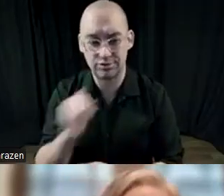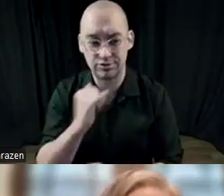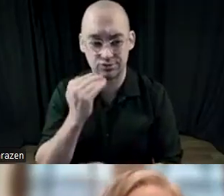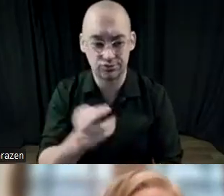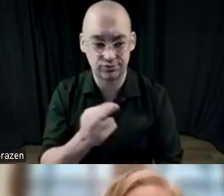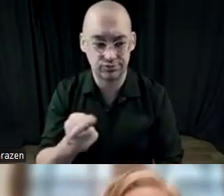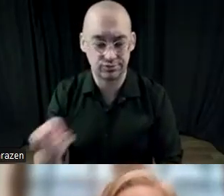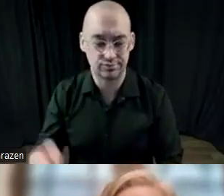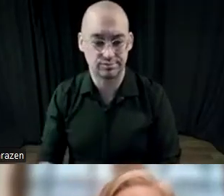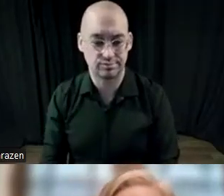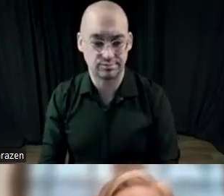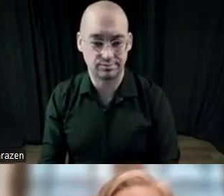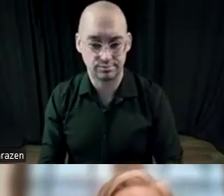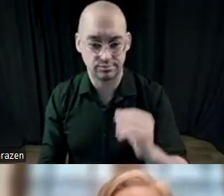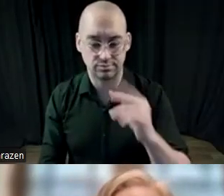right. Thank you.